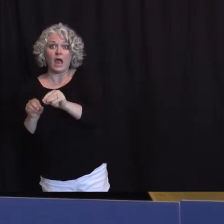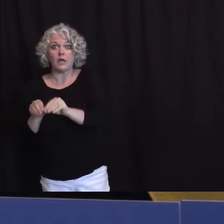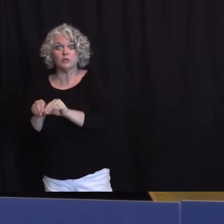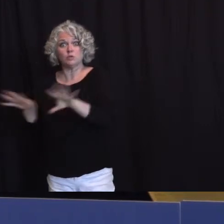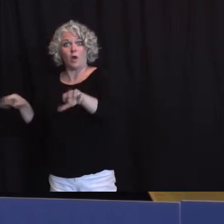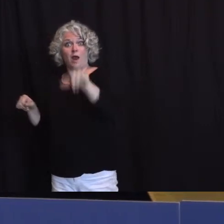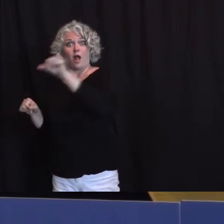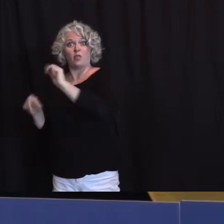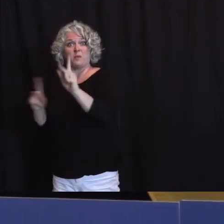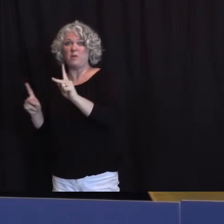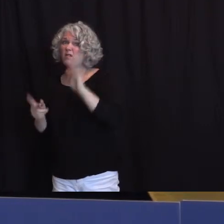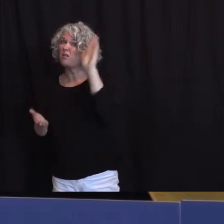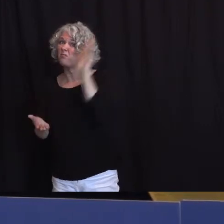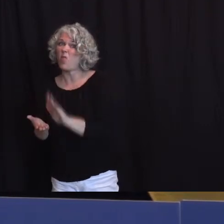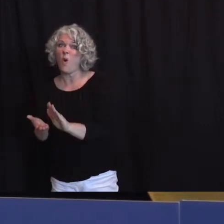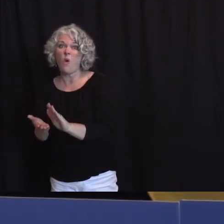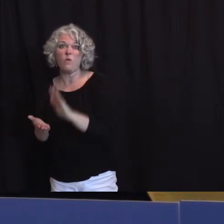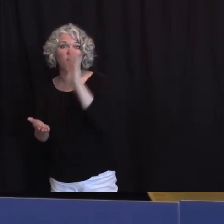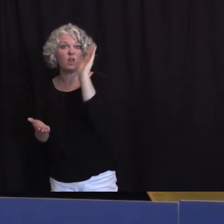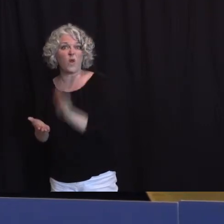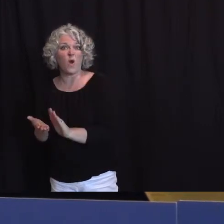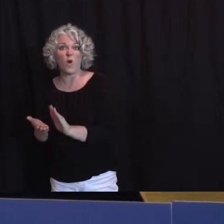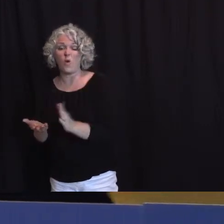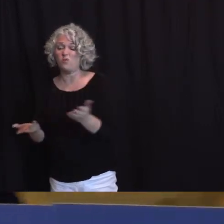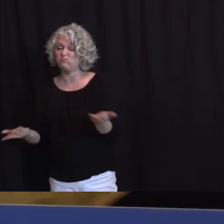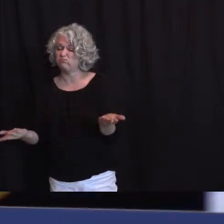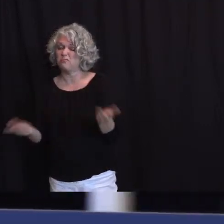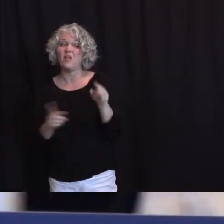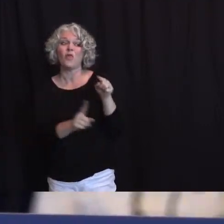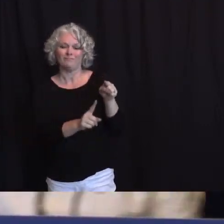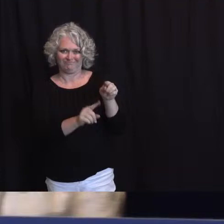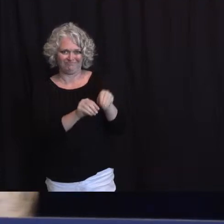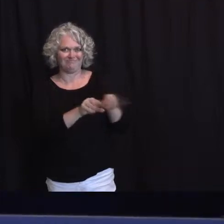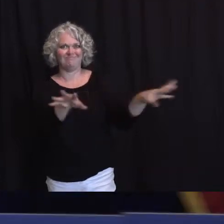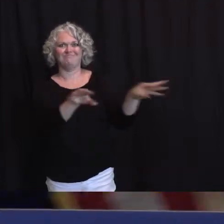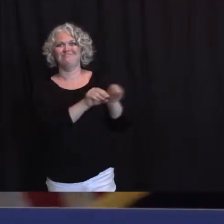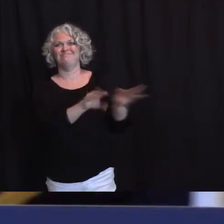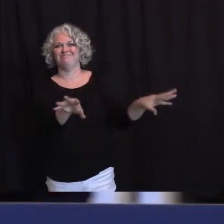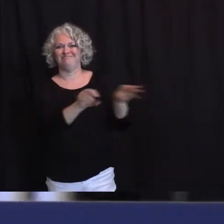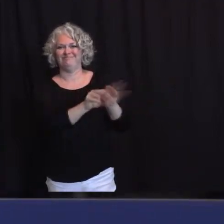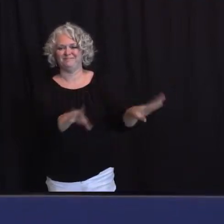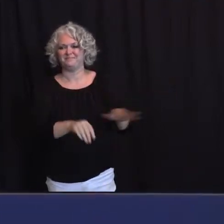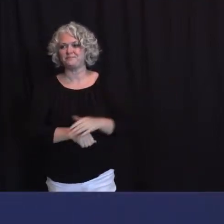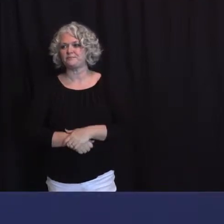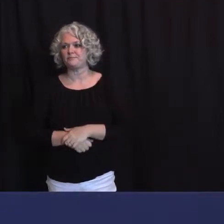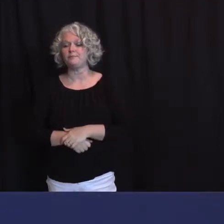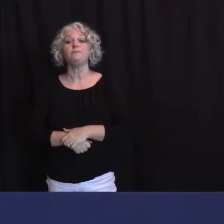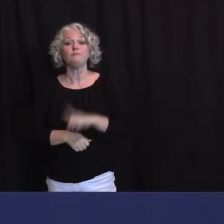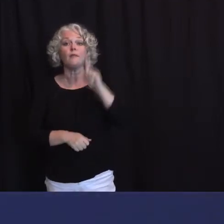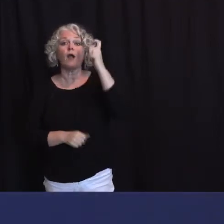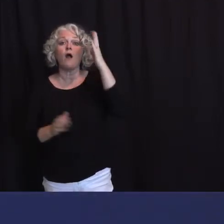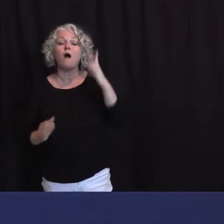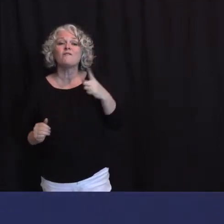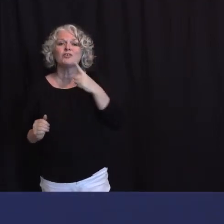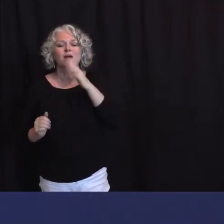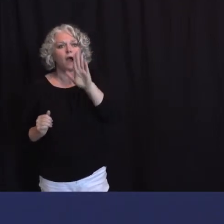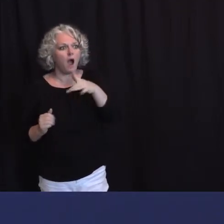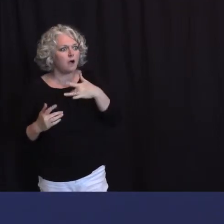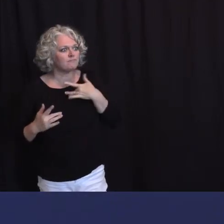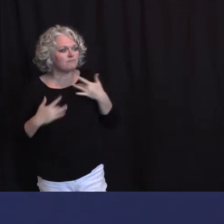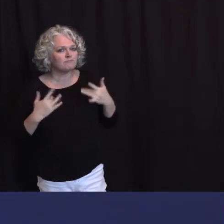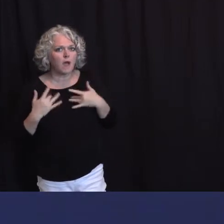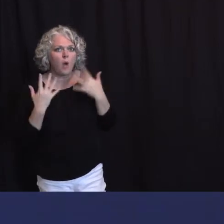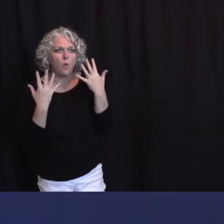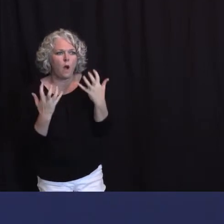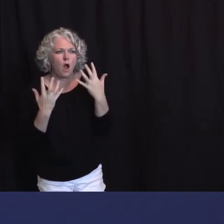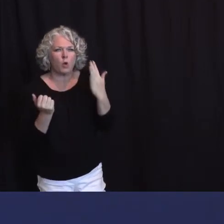COVID-19 virus. Over. Really looking forward to getting the hospitalization data on vaccinations,